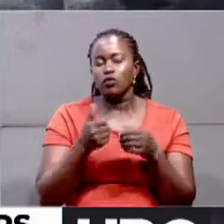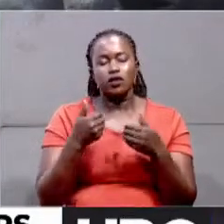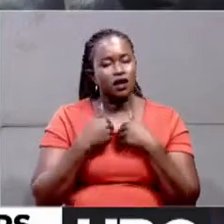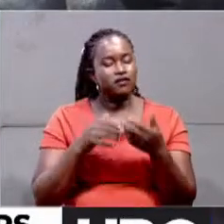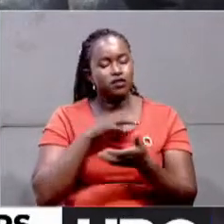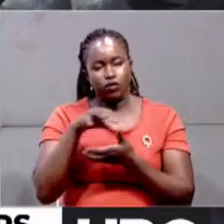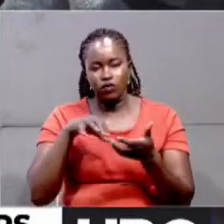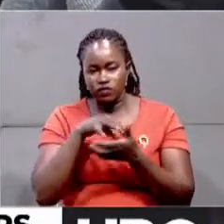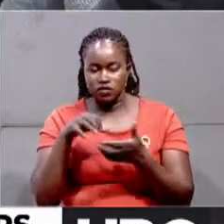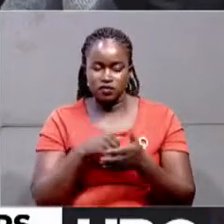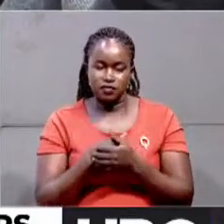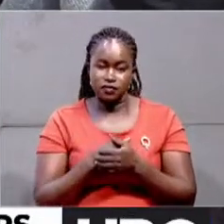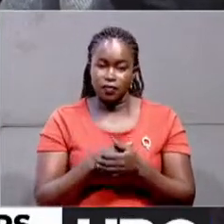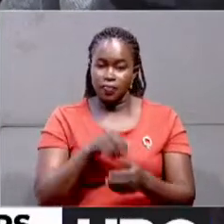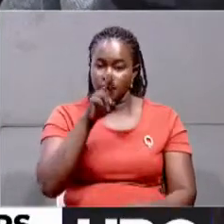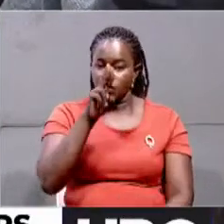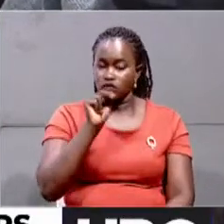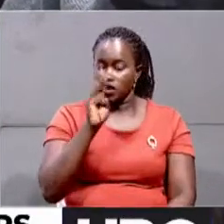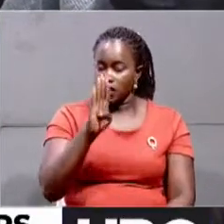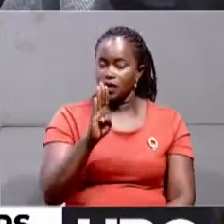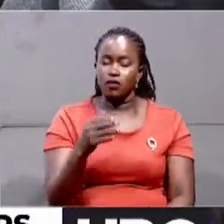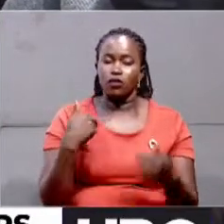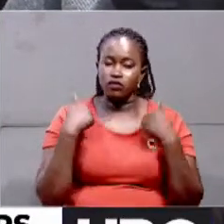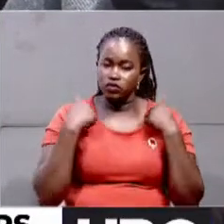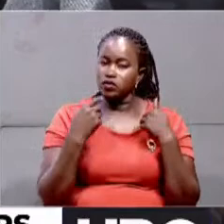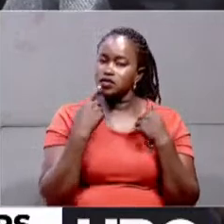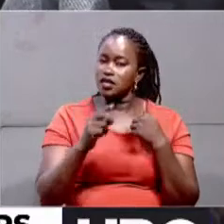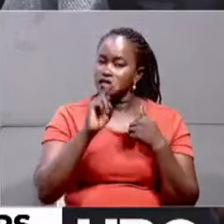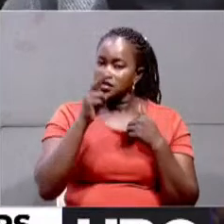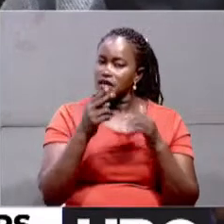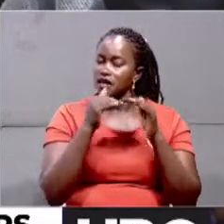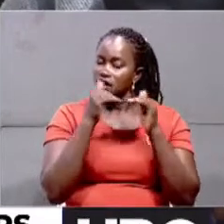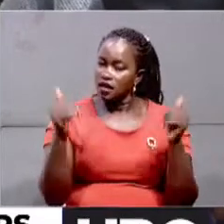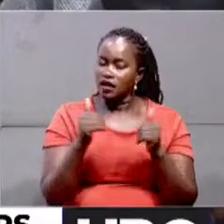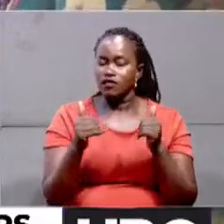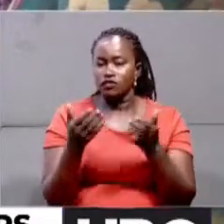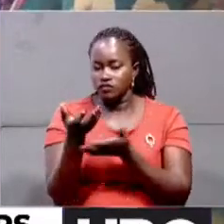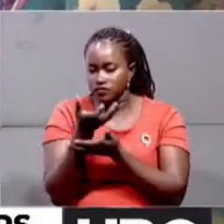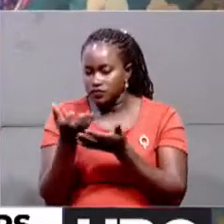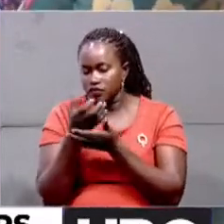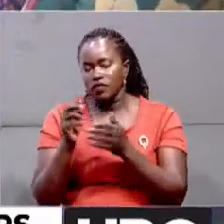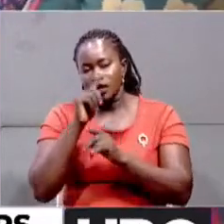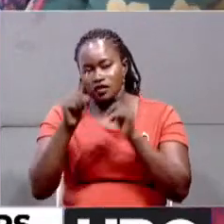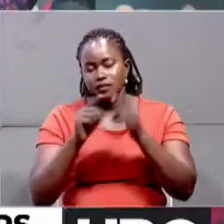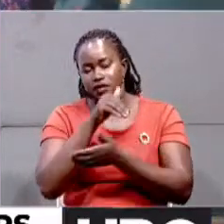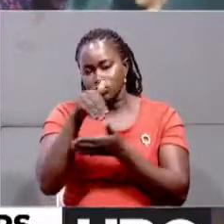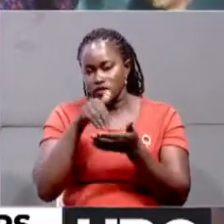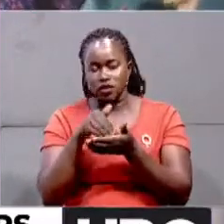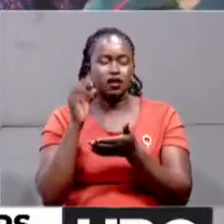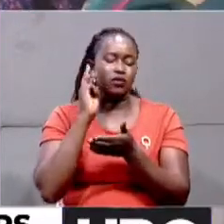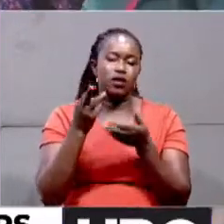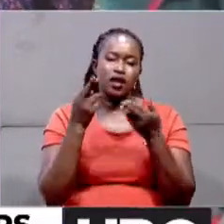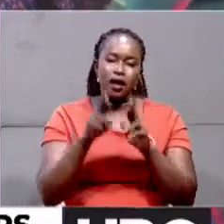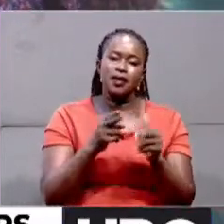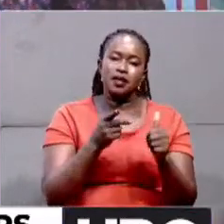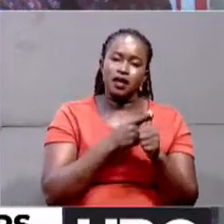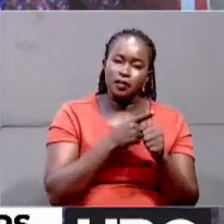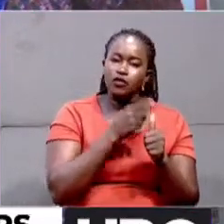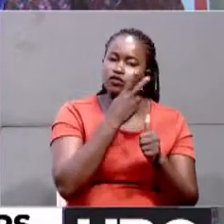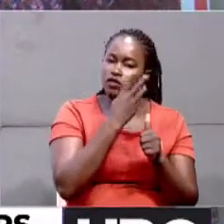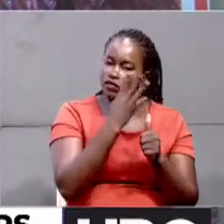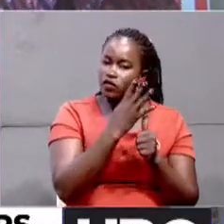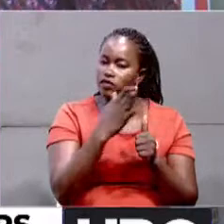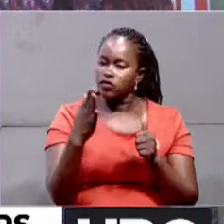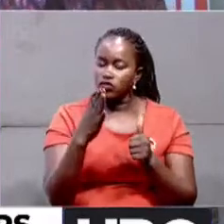inconvenience. UNEB officials say the second phase of validation of examination centers will take place from April